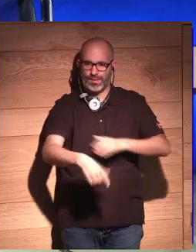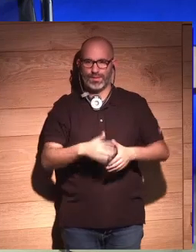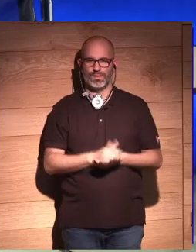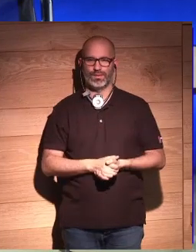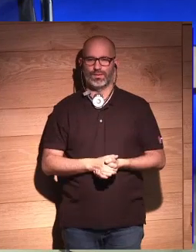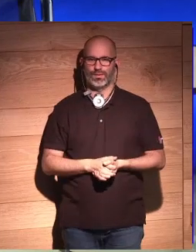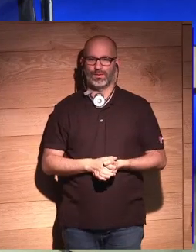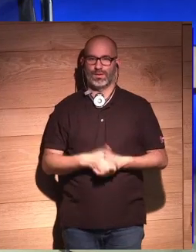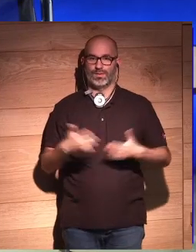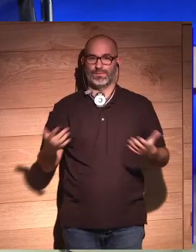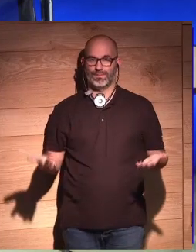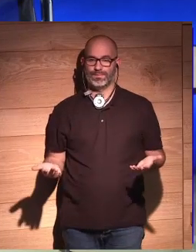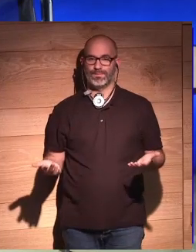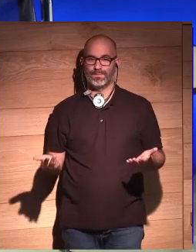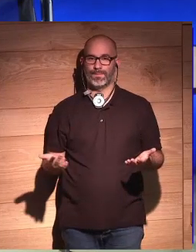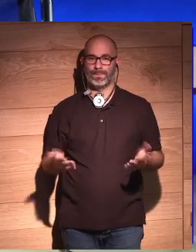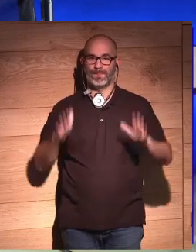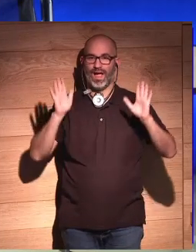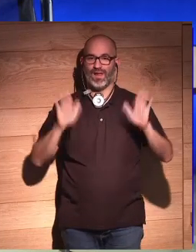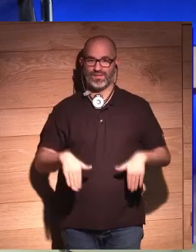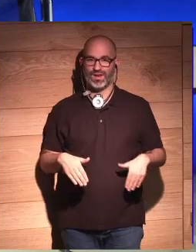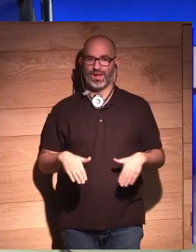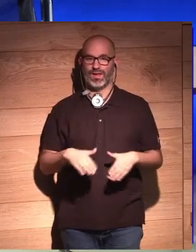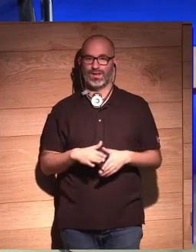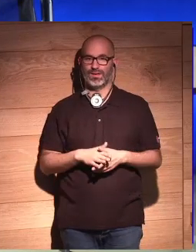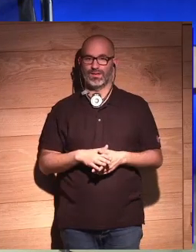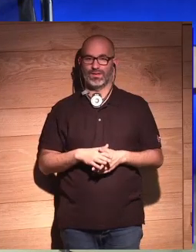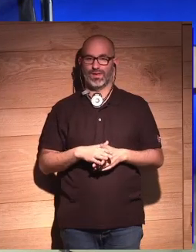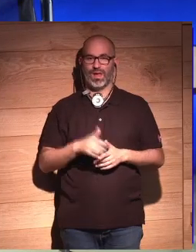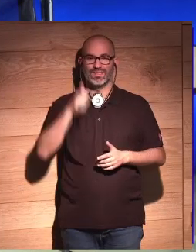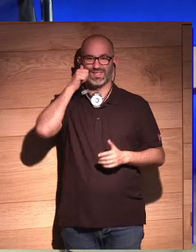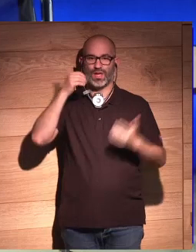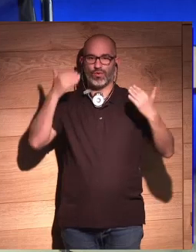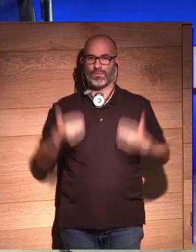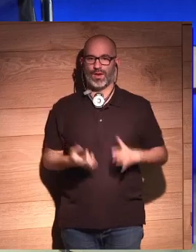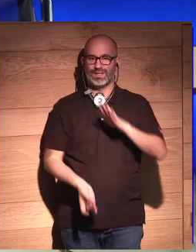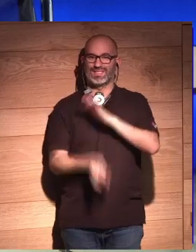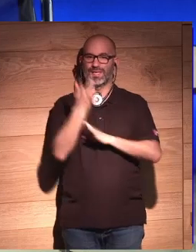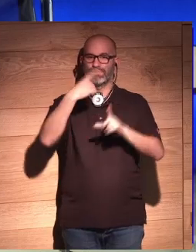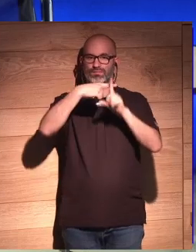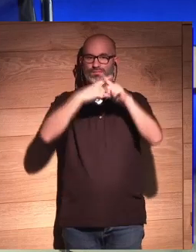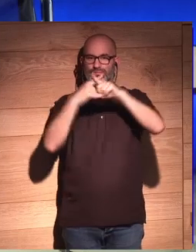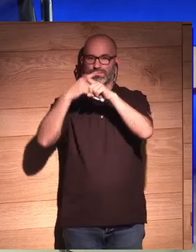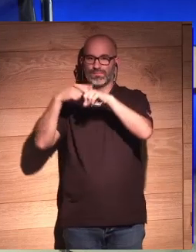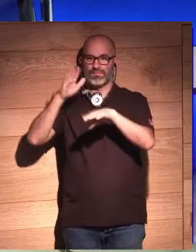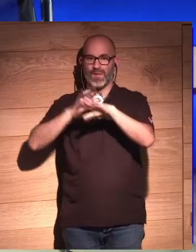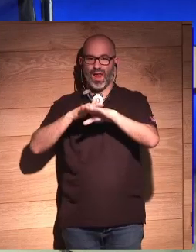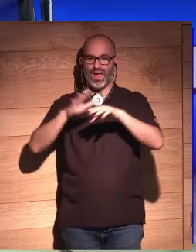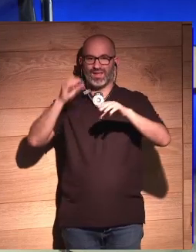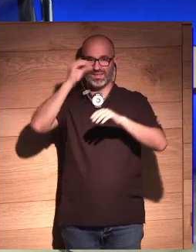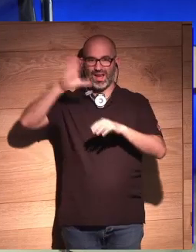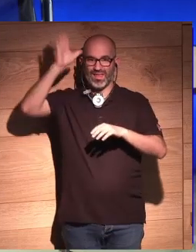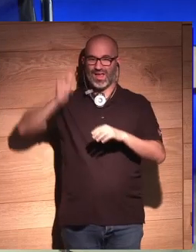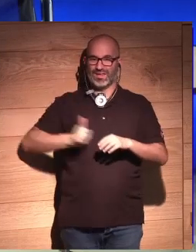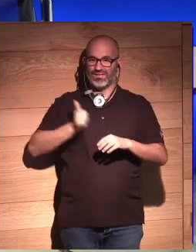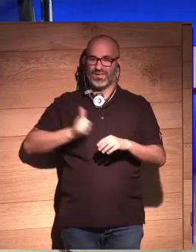men write algorithms for the AI, the concerns for women, the concerns for people that